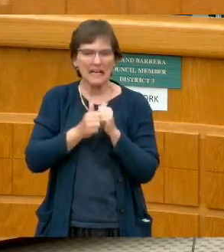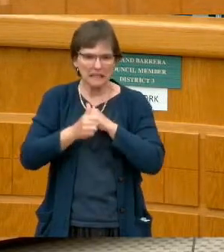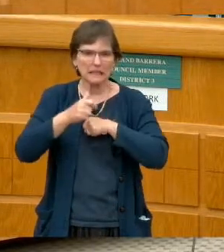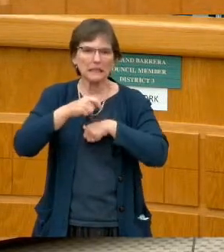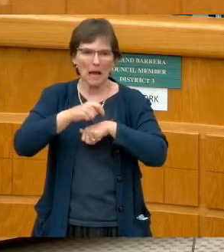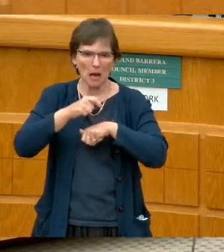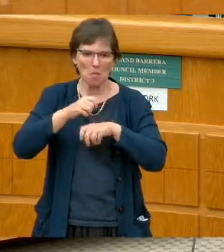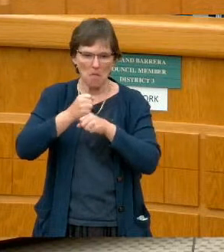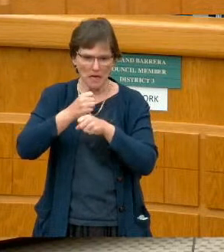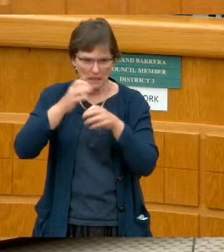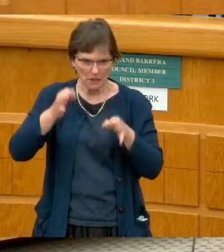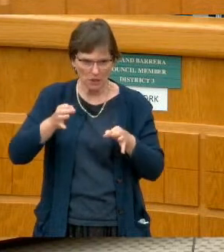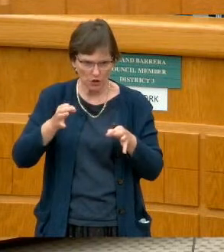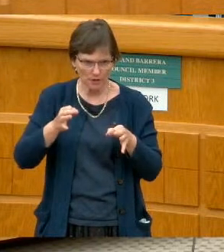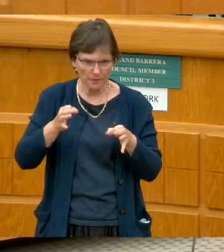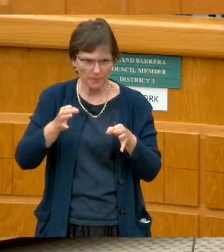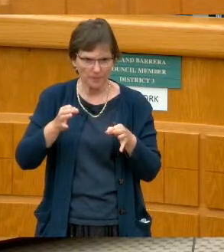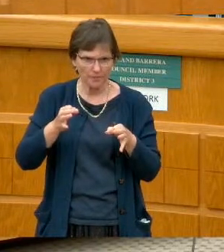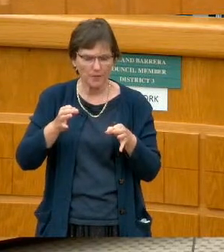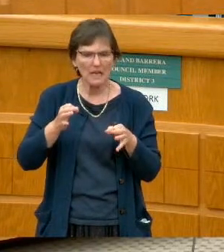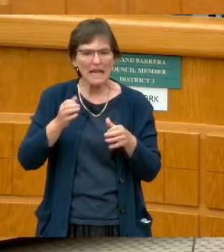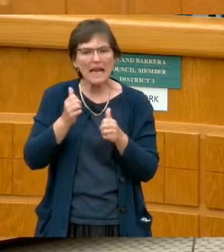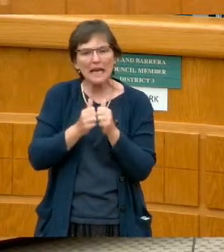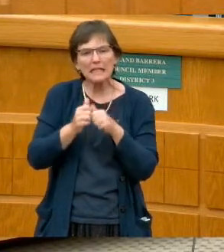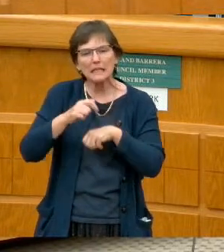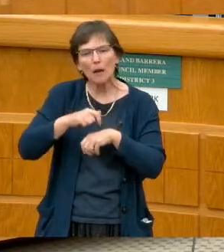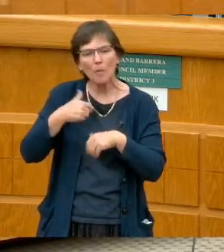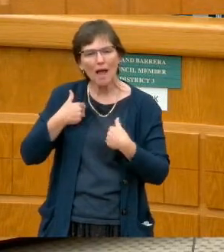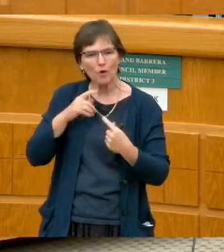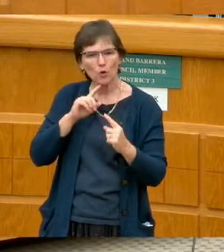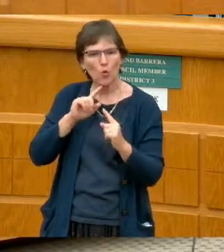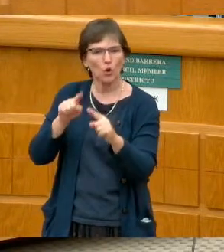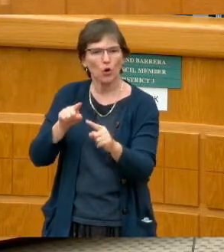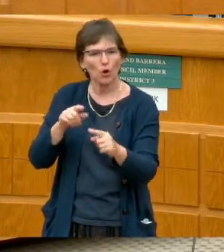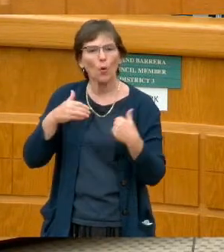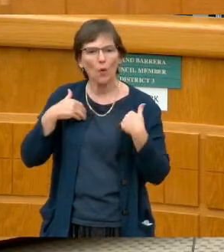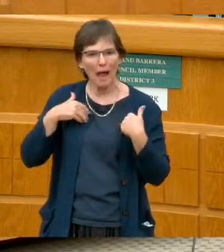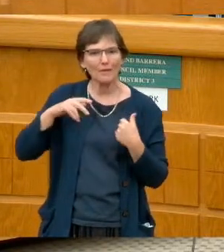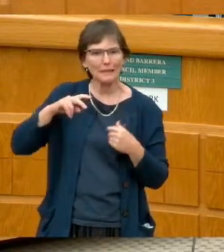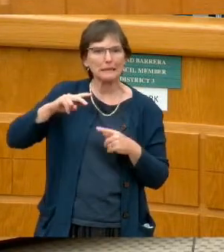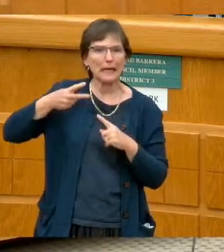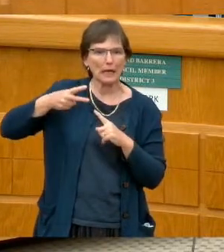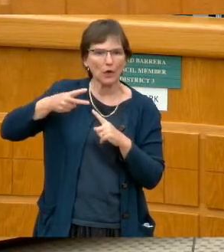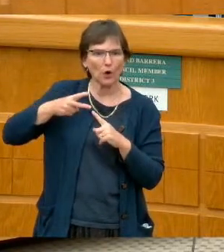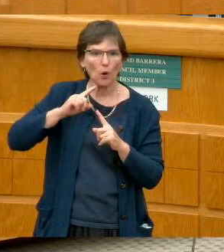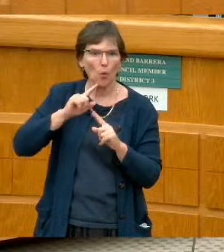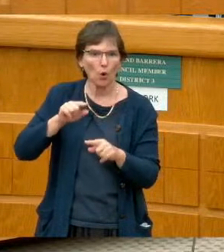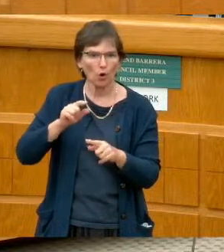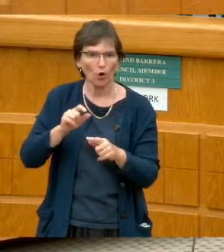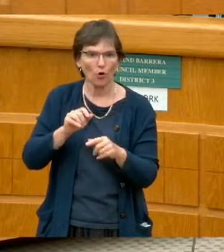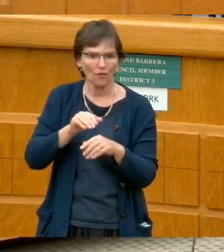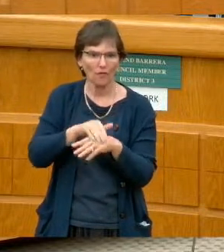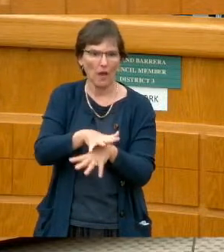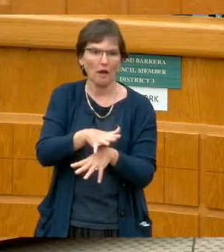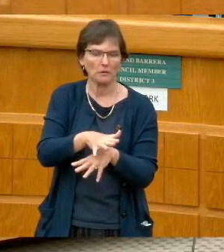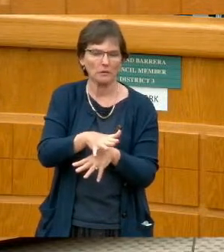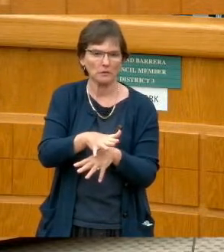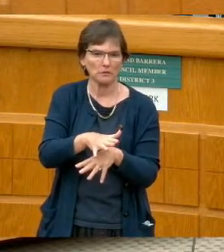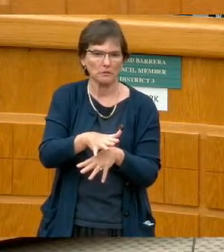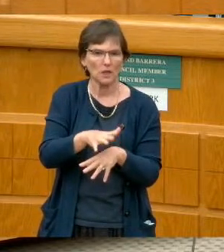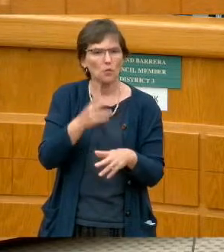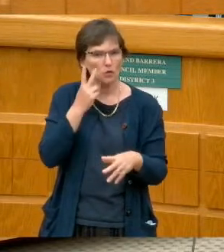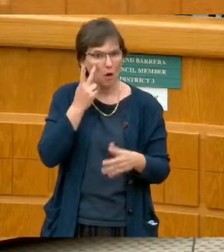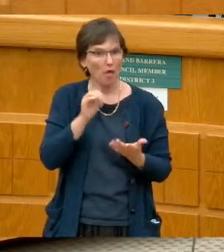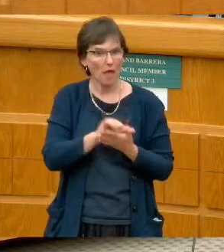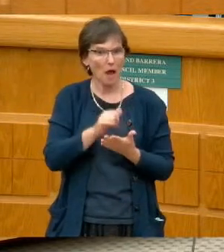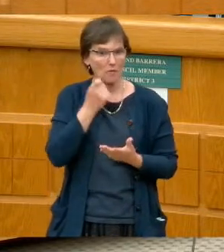And every action we have has what I call secondary order effects. And we saw that this weekend in